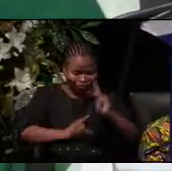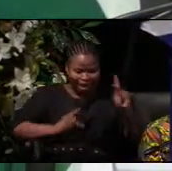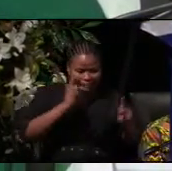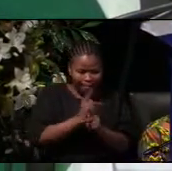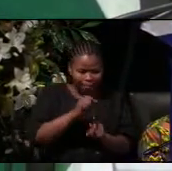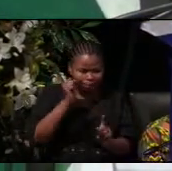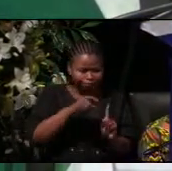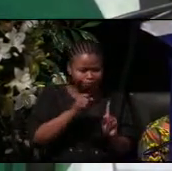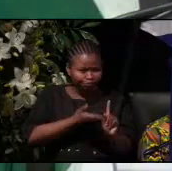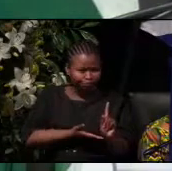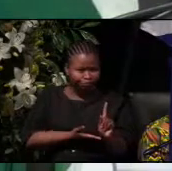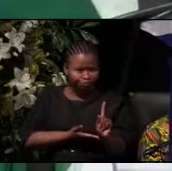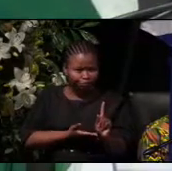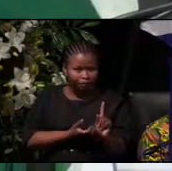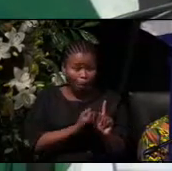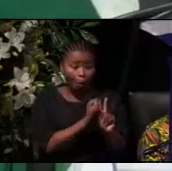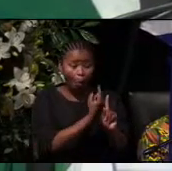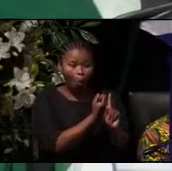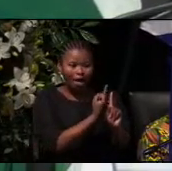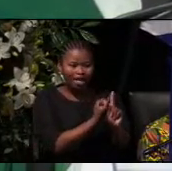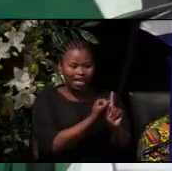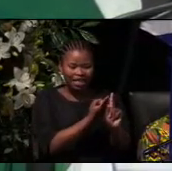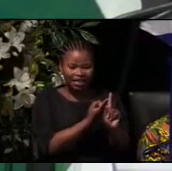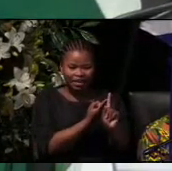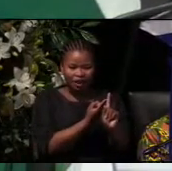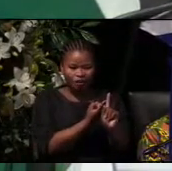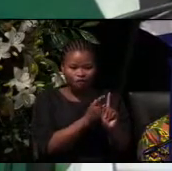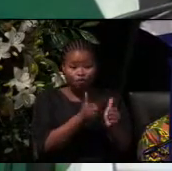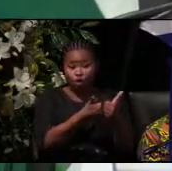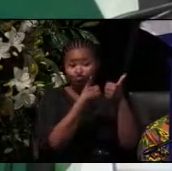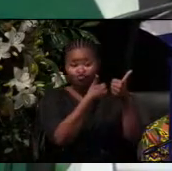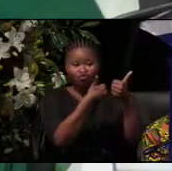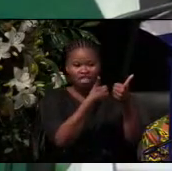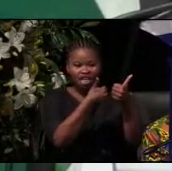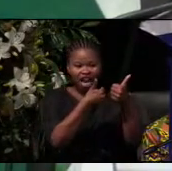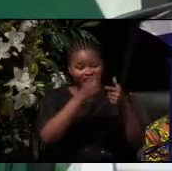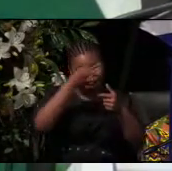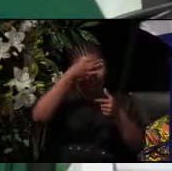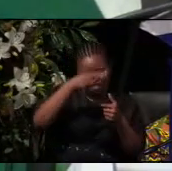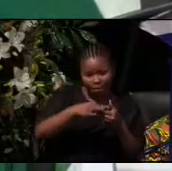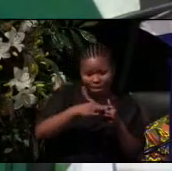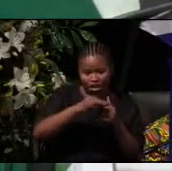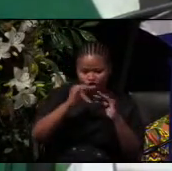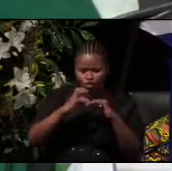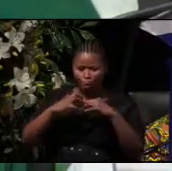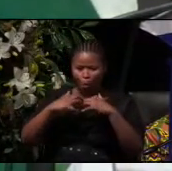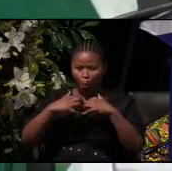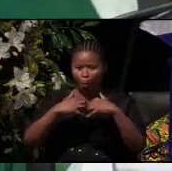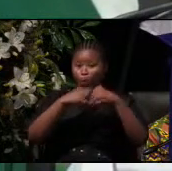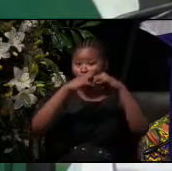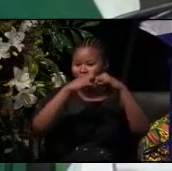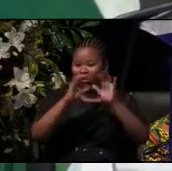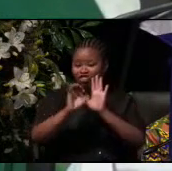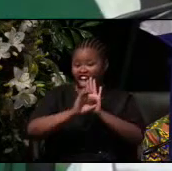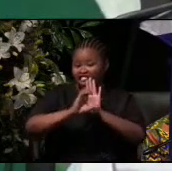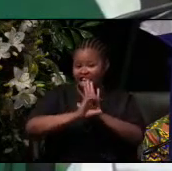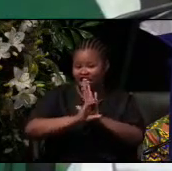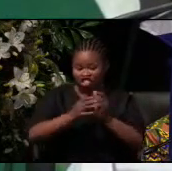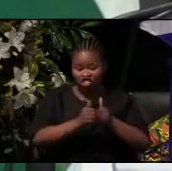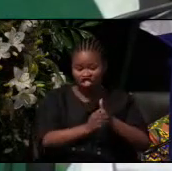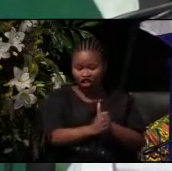he is one of our anchors for good governance in promoting ethical